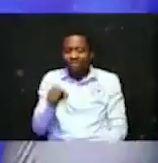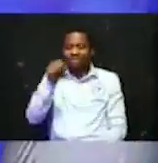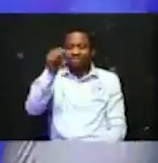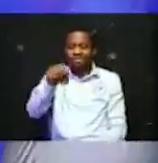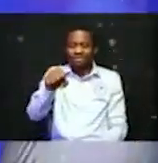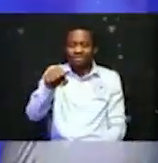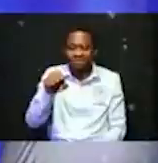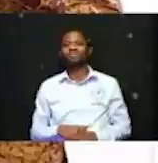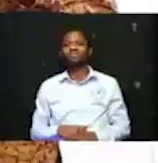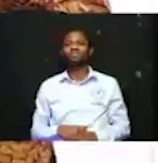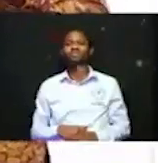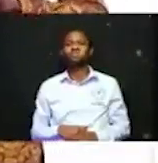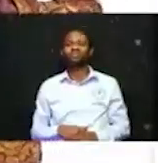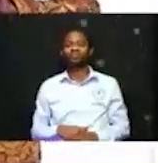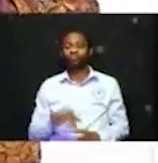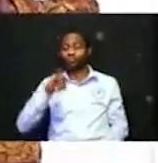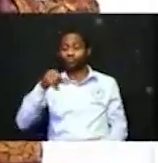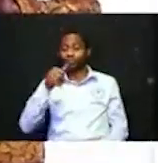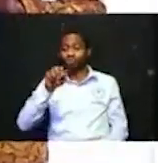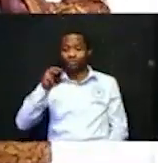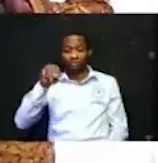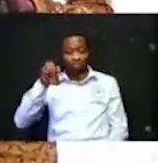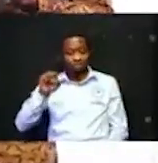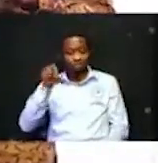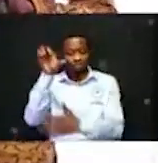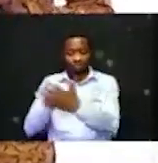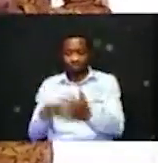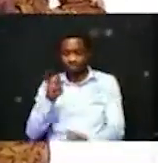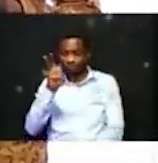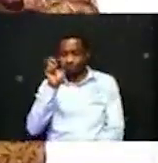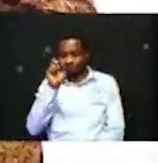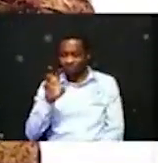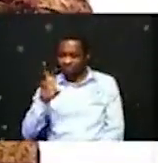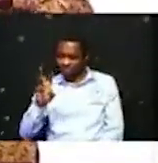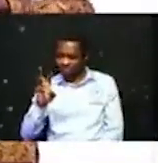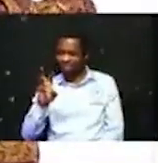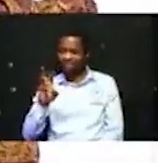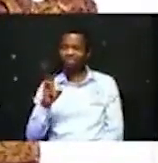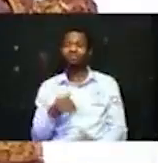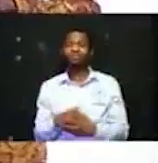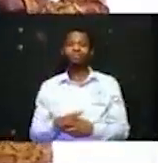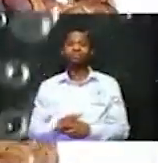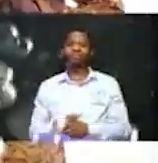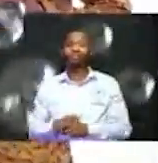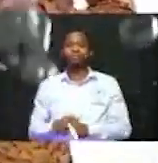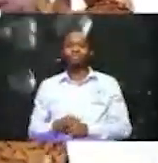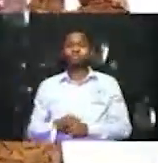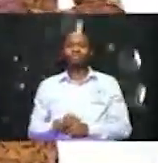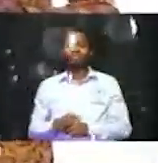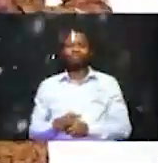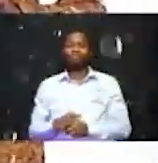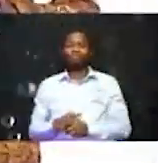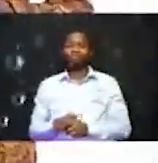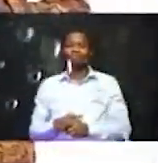an offering. James chapter 4 verse 6. But he